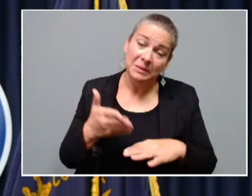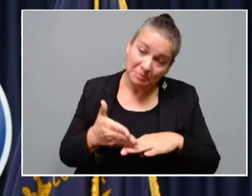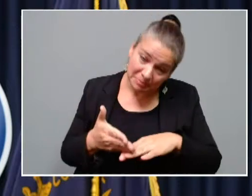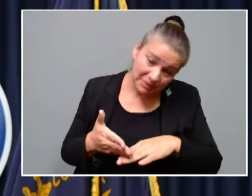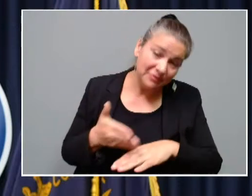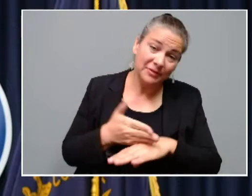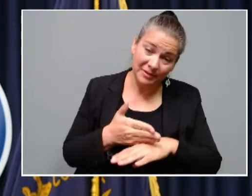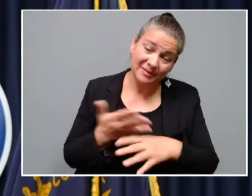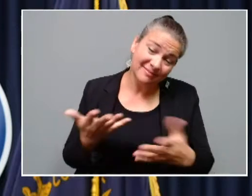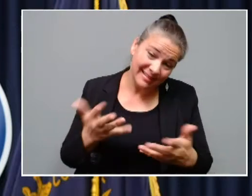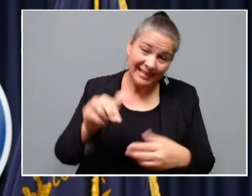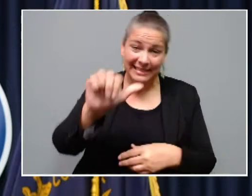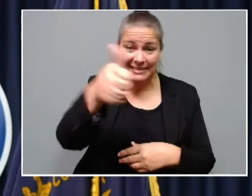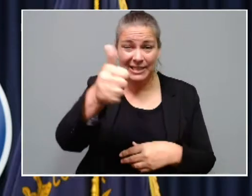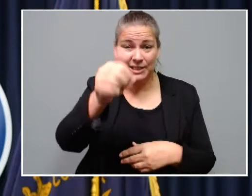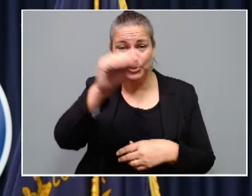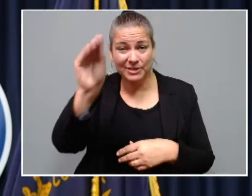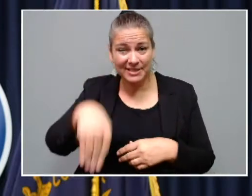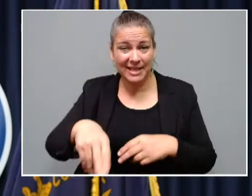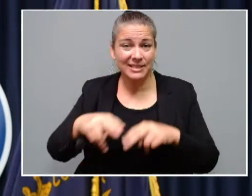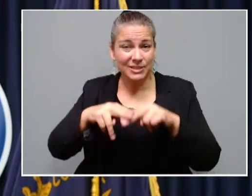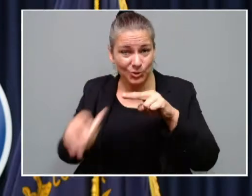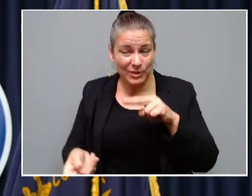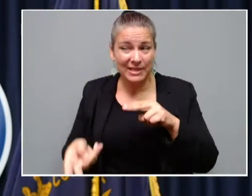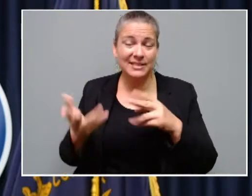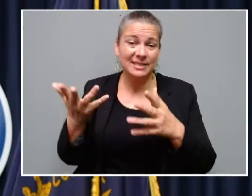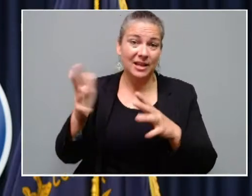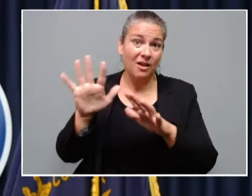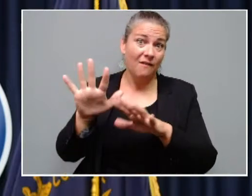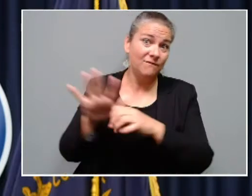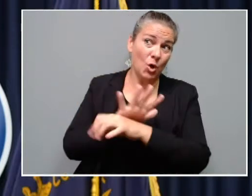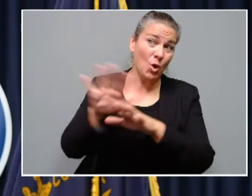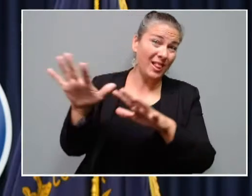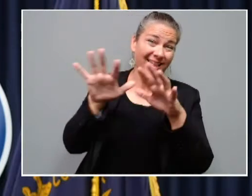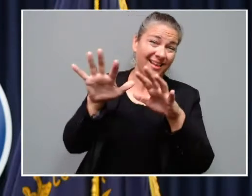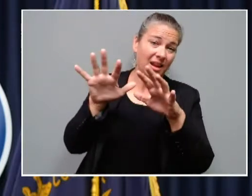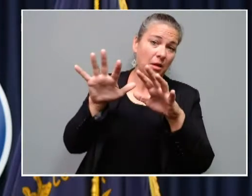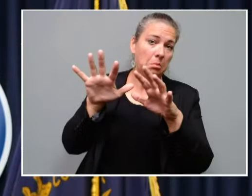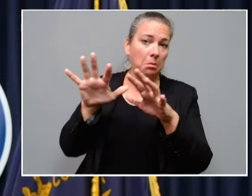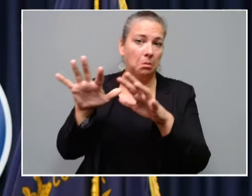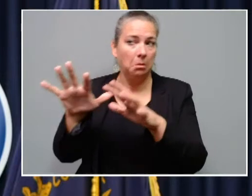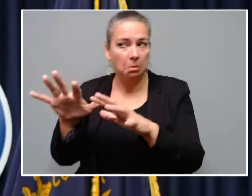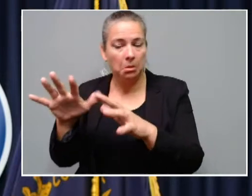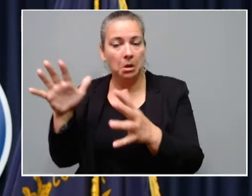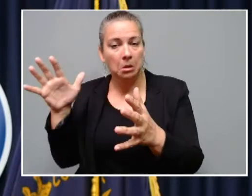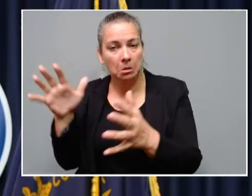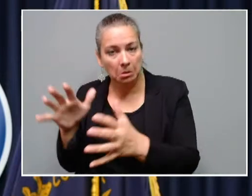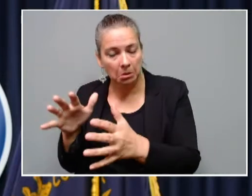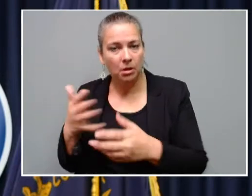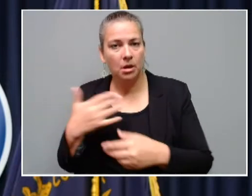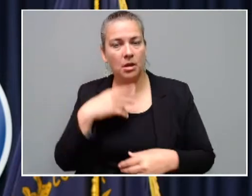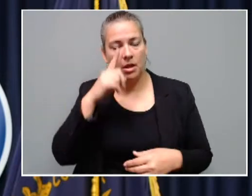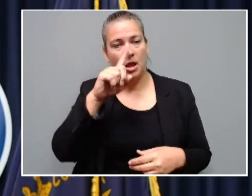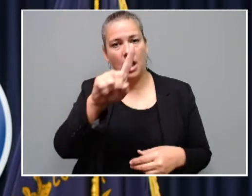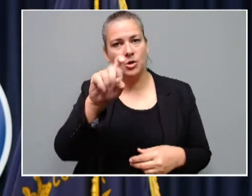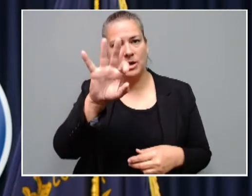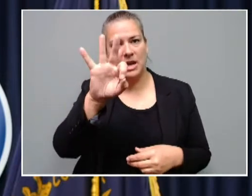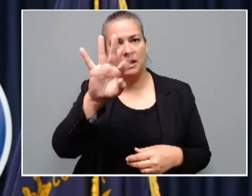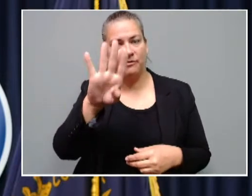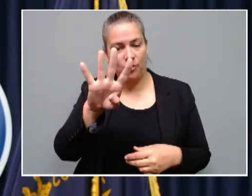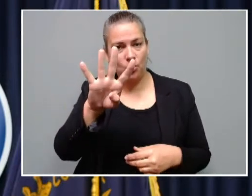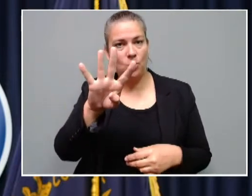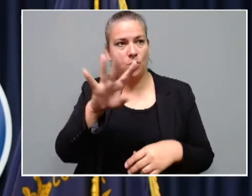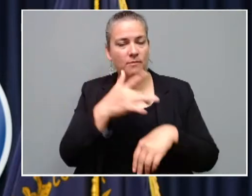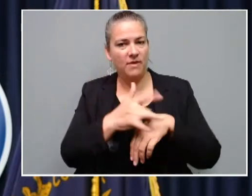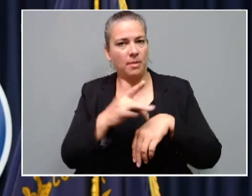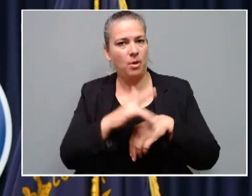10% over the last 7 days in our rolling average. 194 ICU beds available. I think that's some of the most in a while. We're down